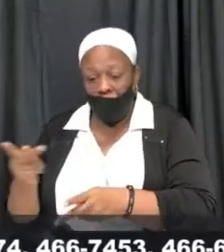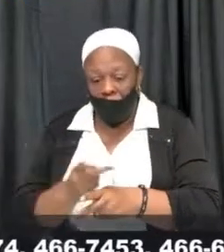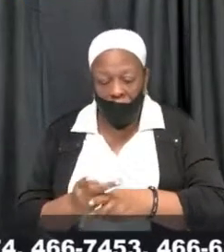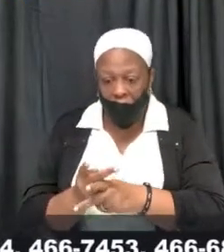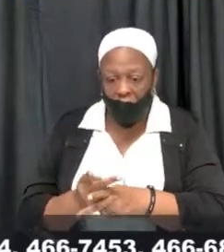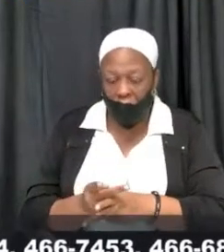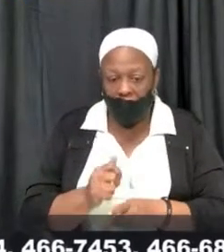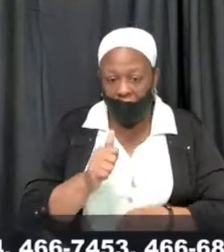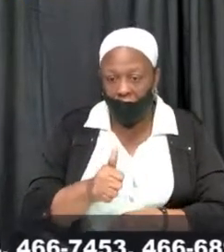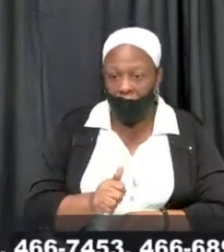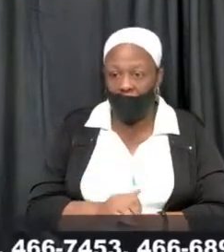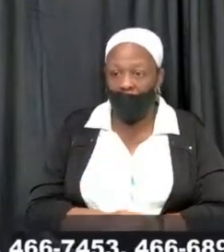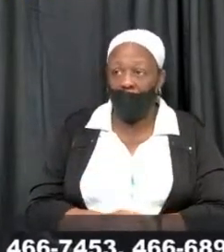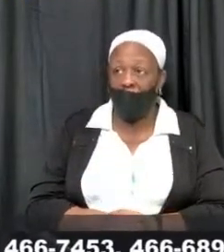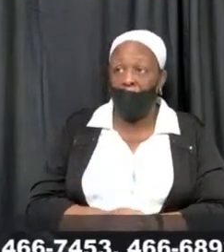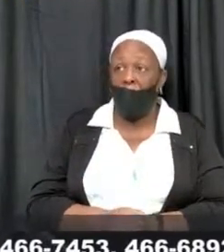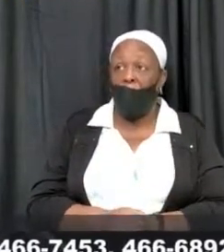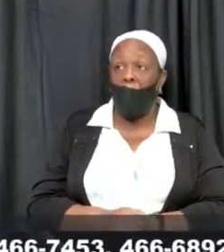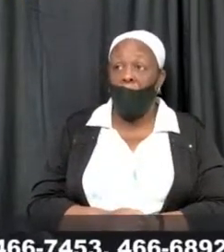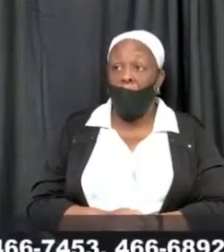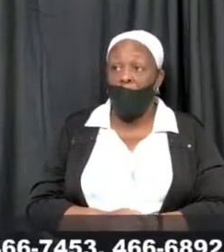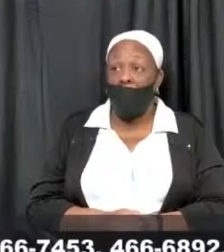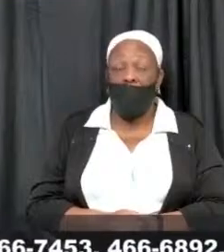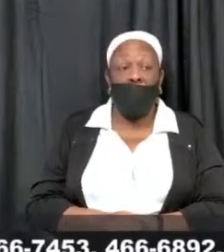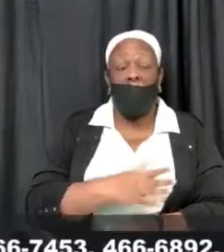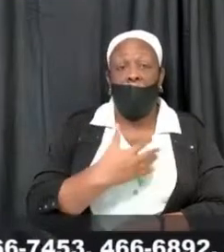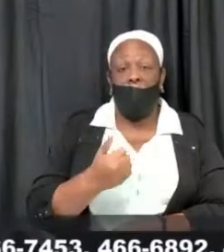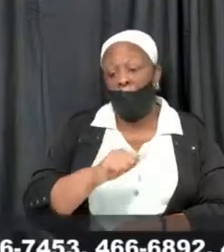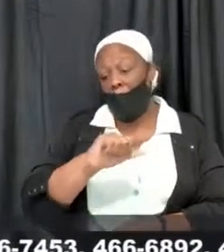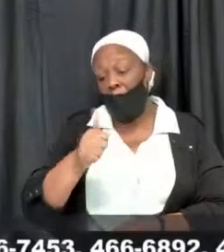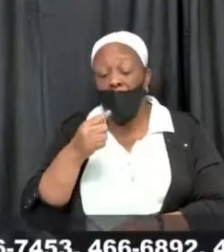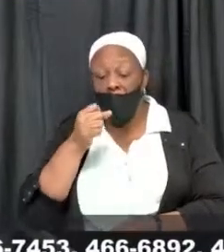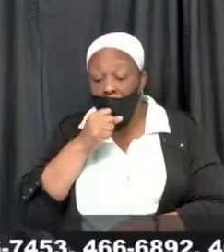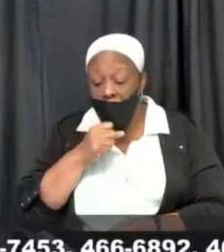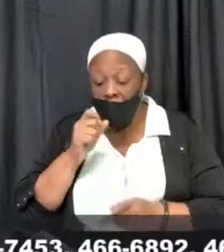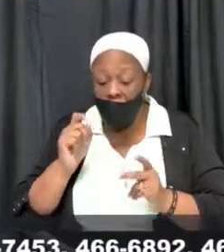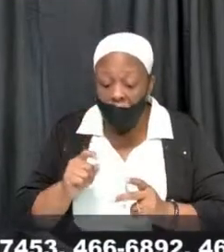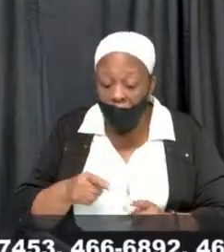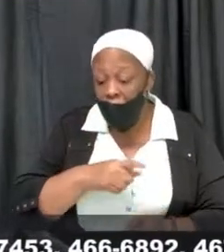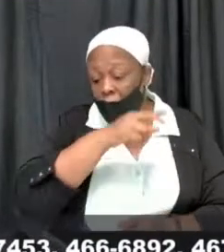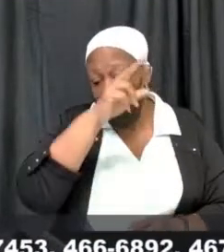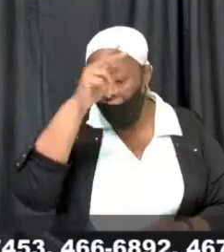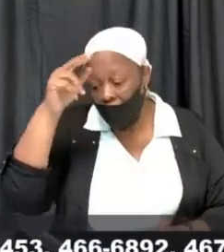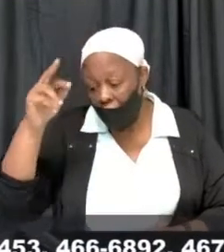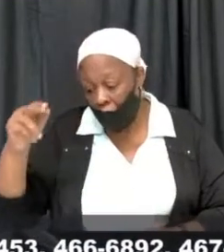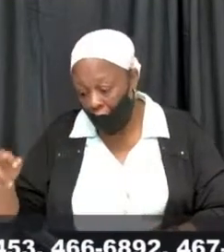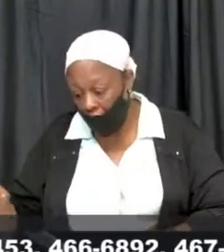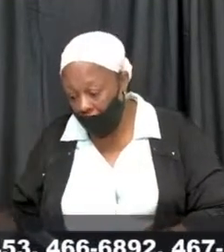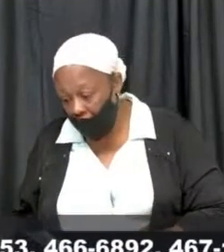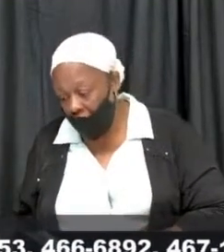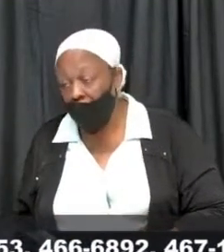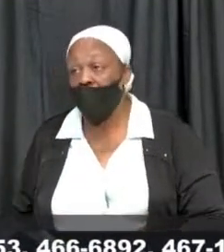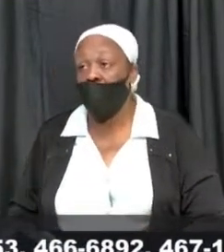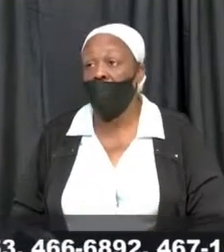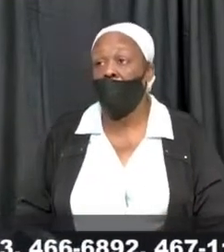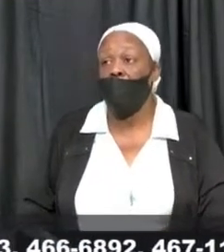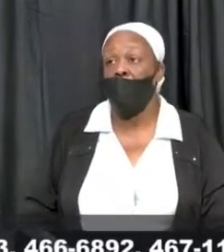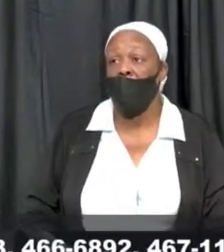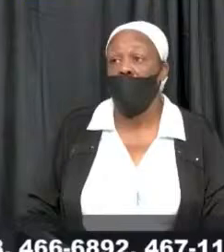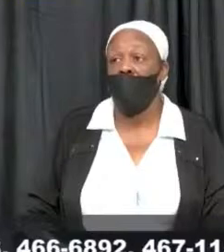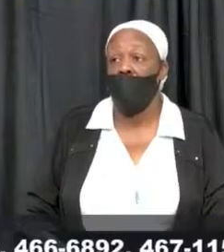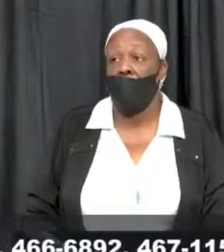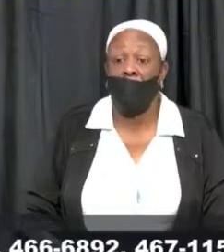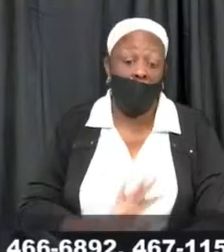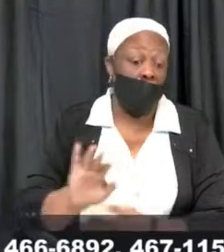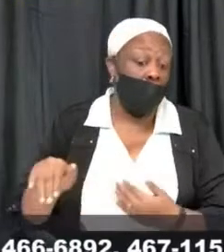other middle-aged person who was there needed to come down the ladder with the elderly person to protect them, and all the